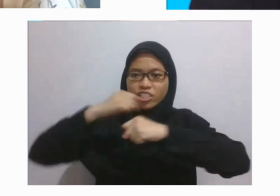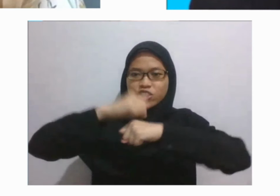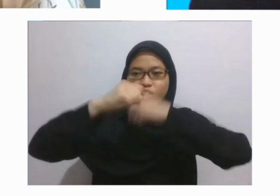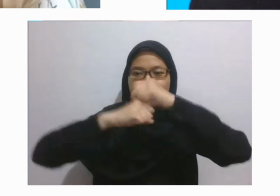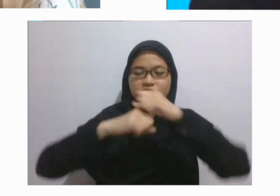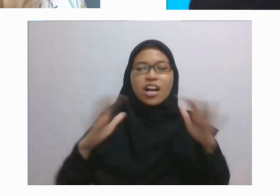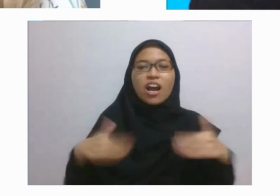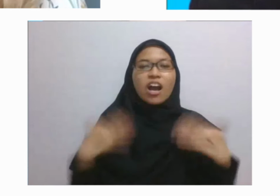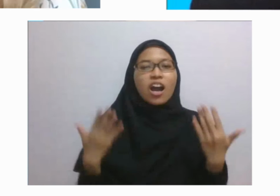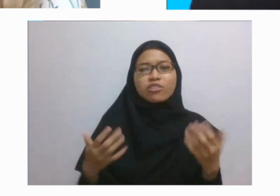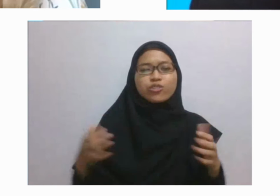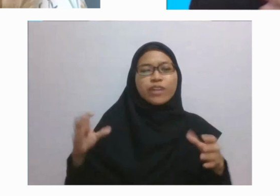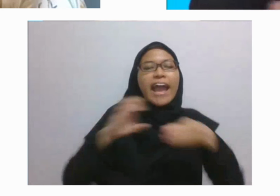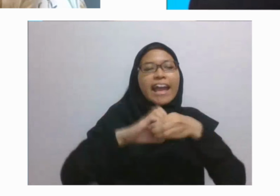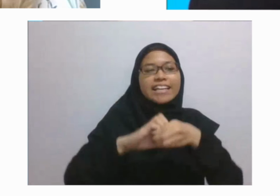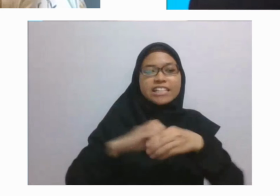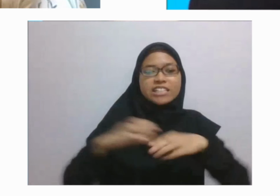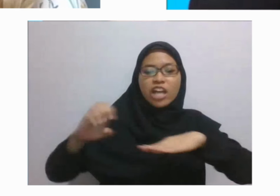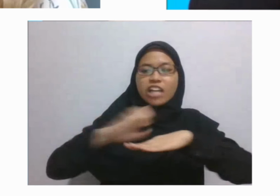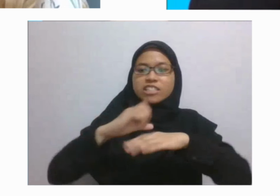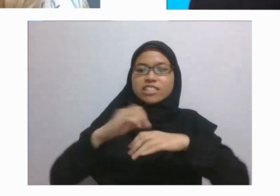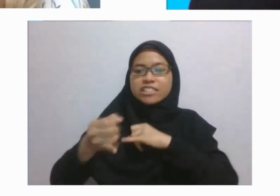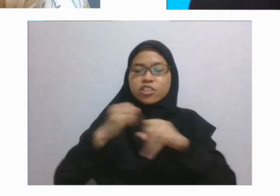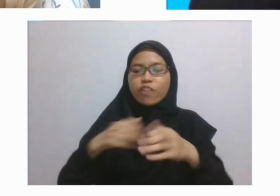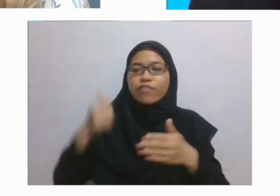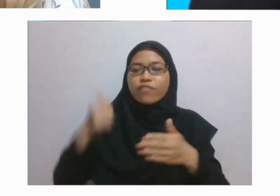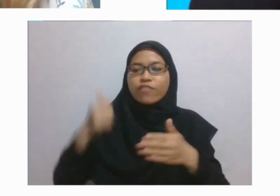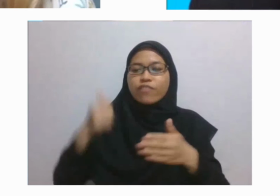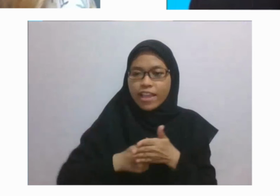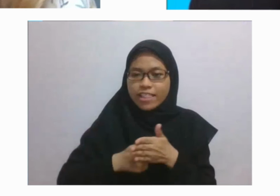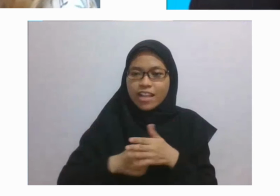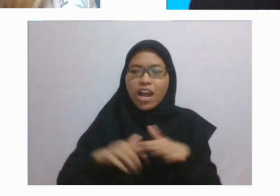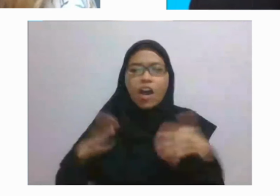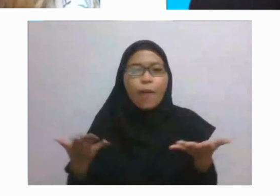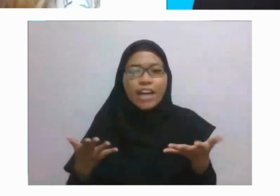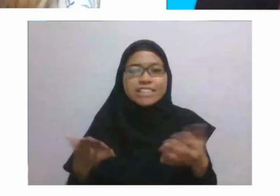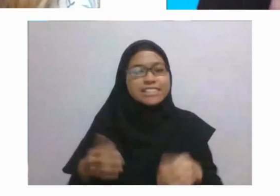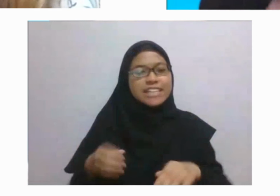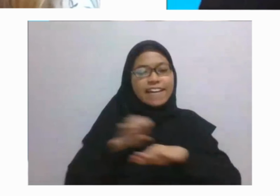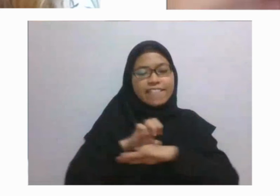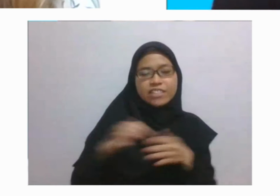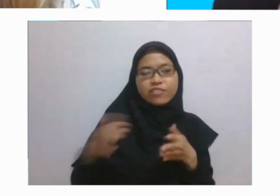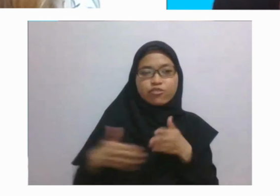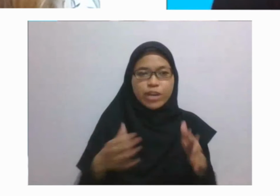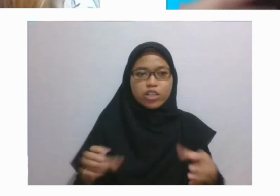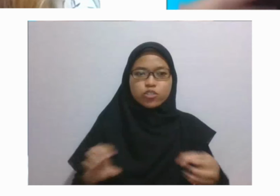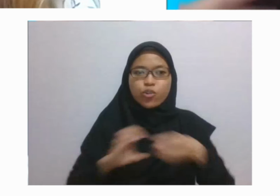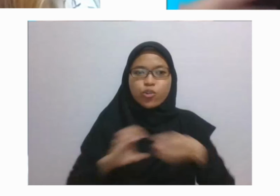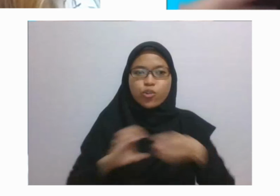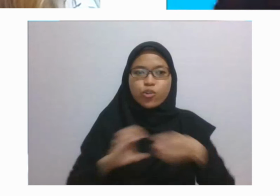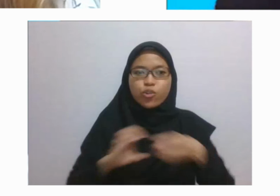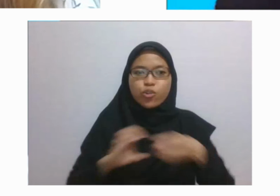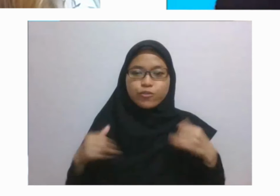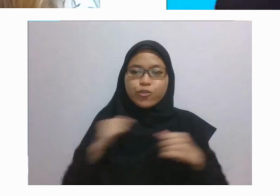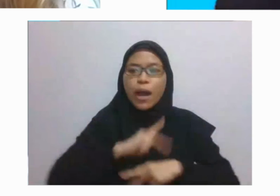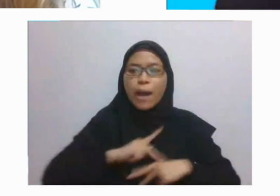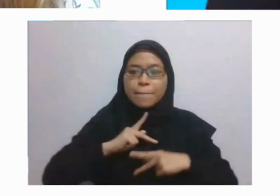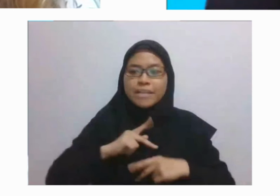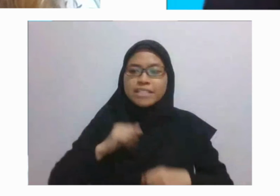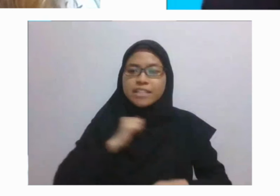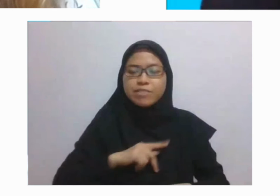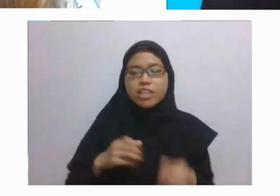other than advocating? What's the most effective way do you think in engaging youth and appreciating these solutions, or maybe finding their